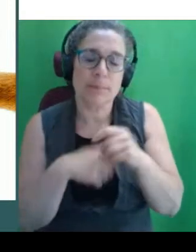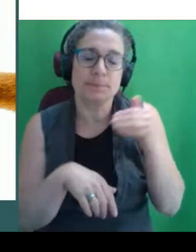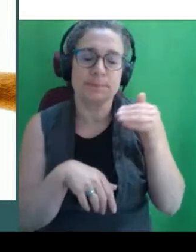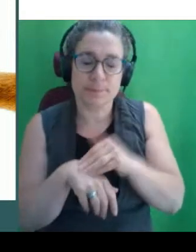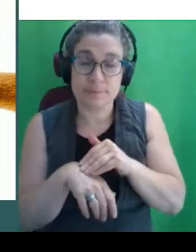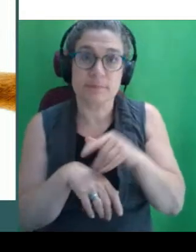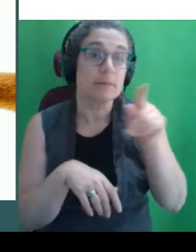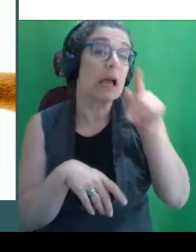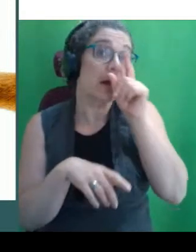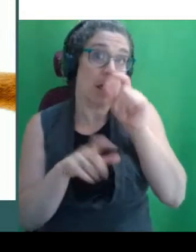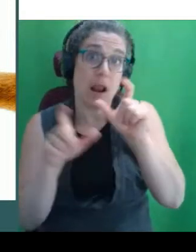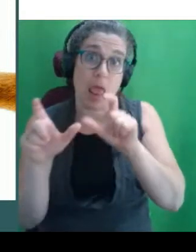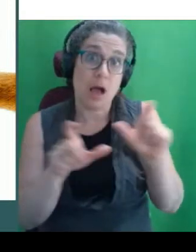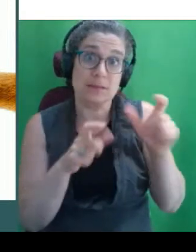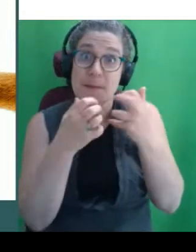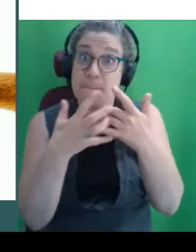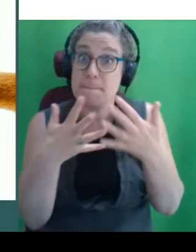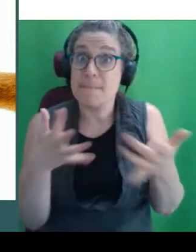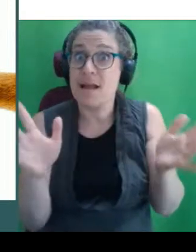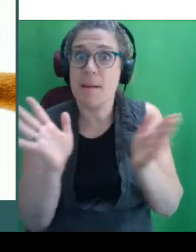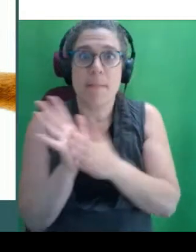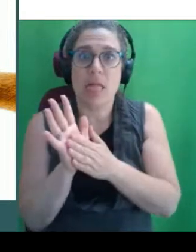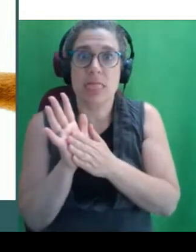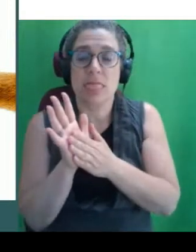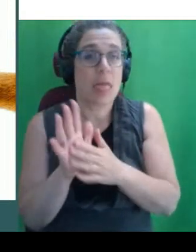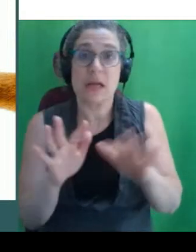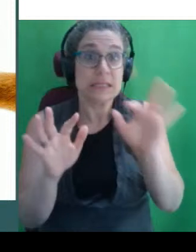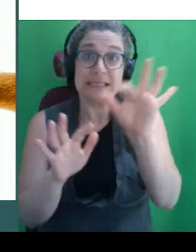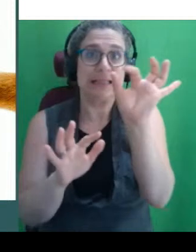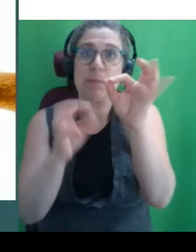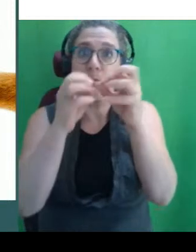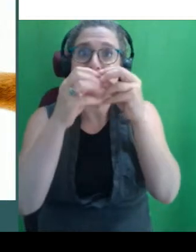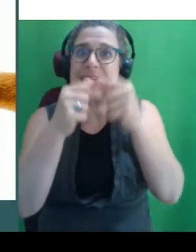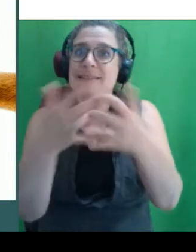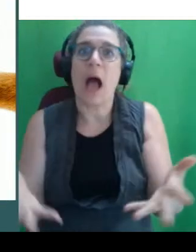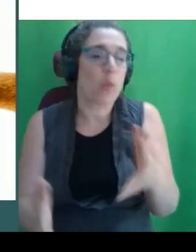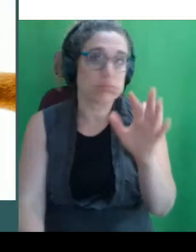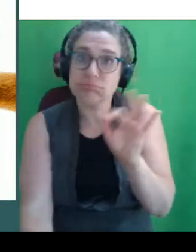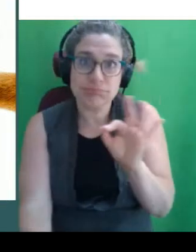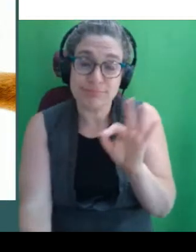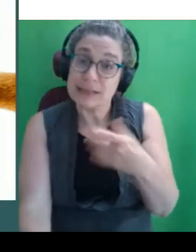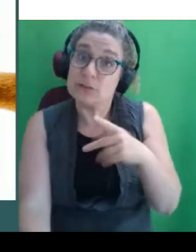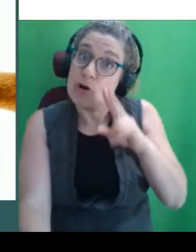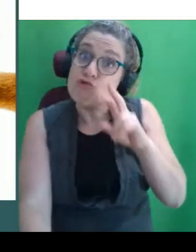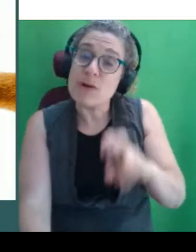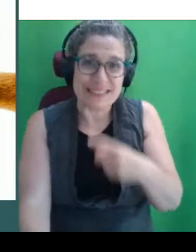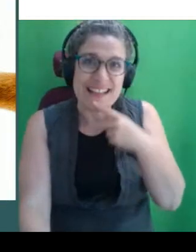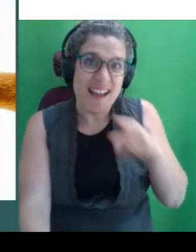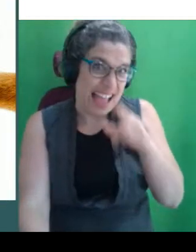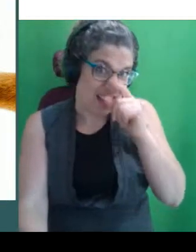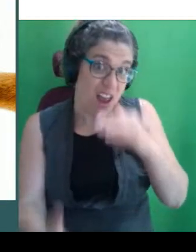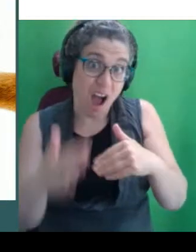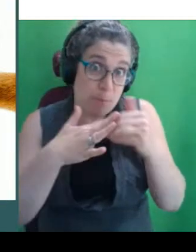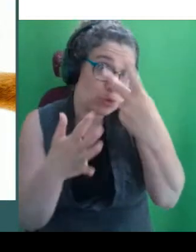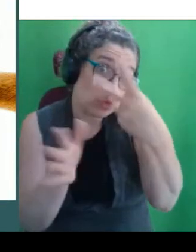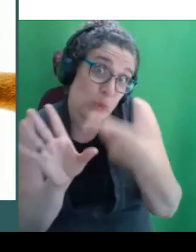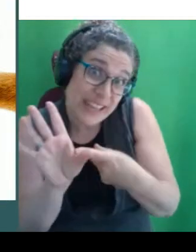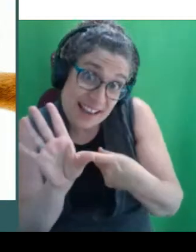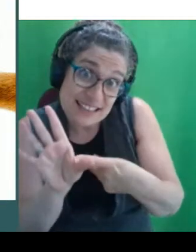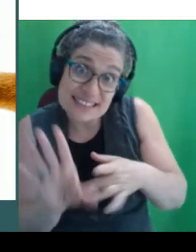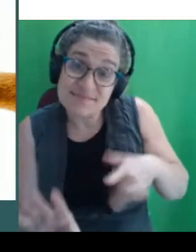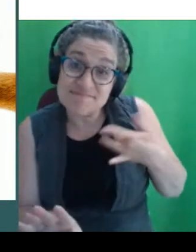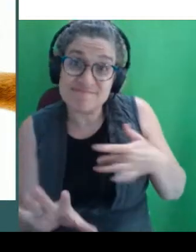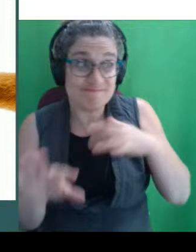many, many months without breaking down. There's research evidence that it can last up to 2 years before